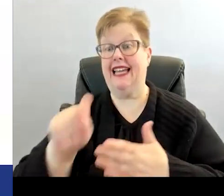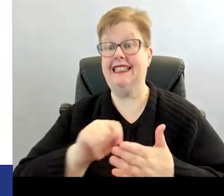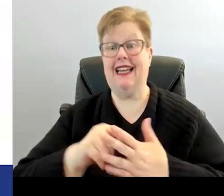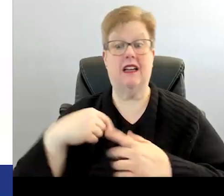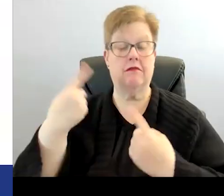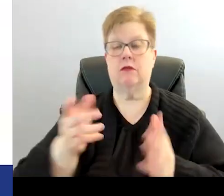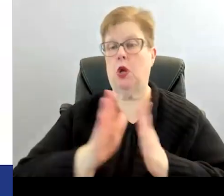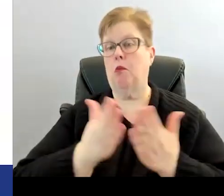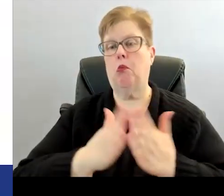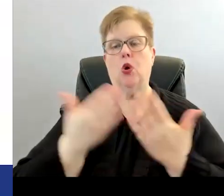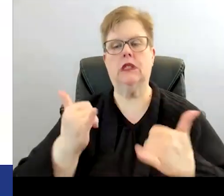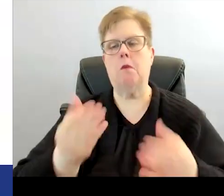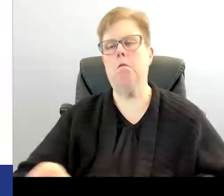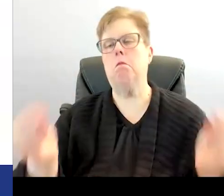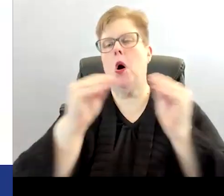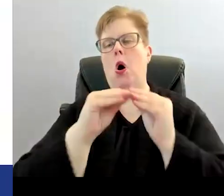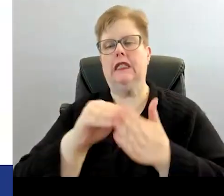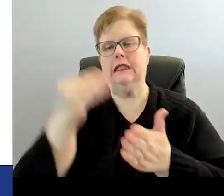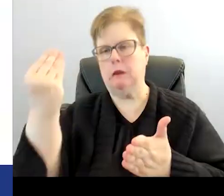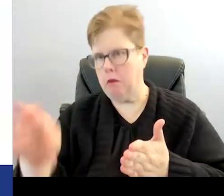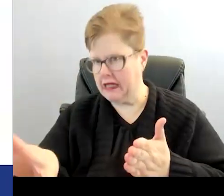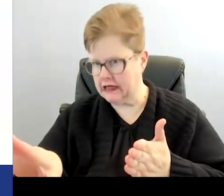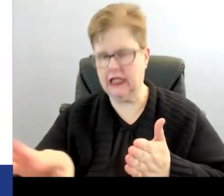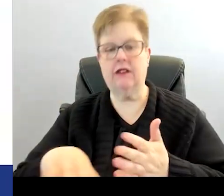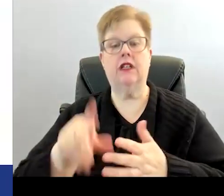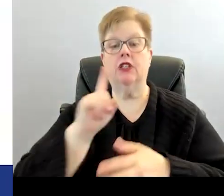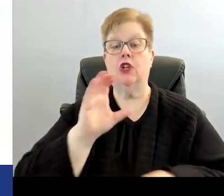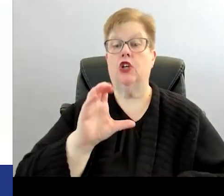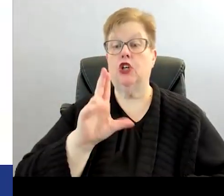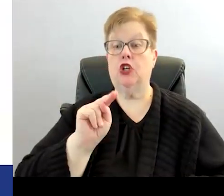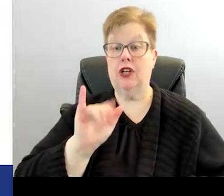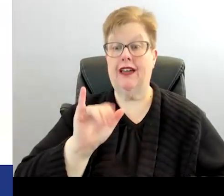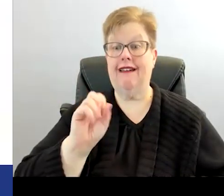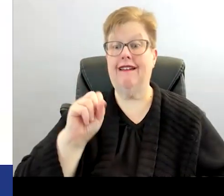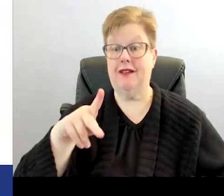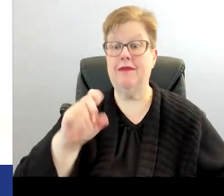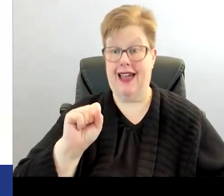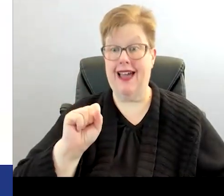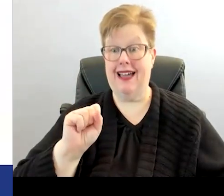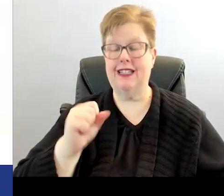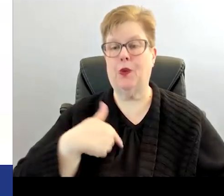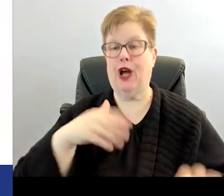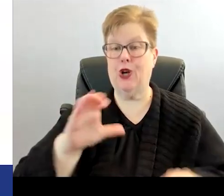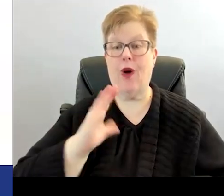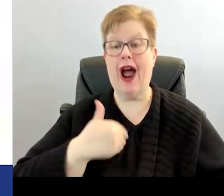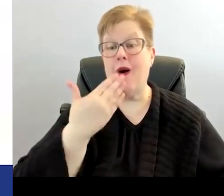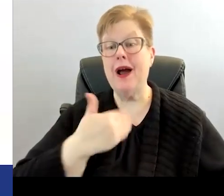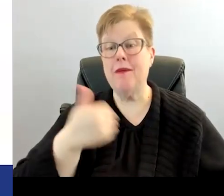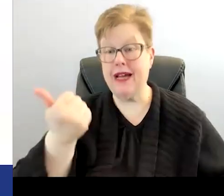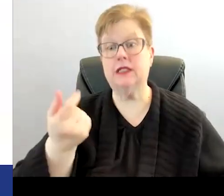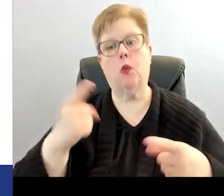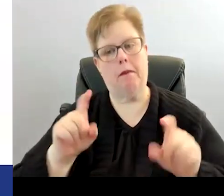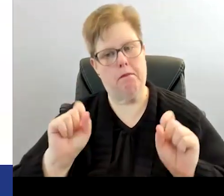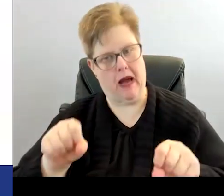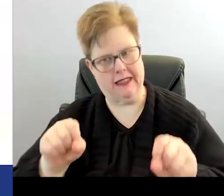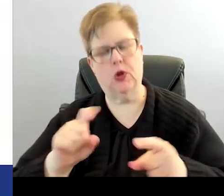only gotten more expensive. And so at CUNY SPS, we do our best when possible